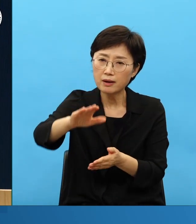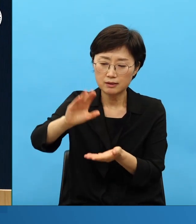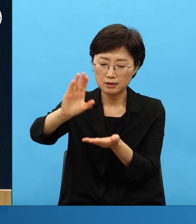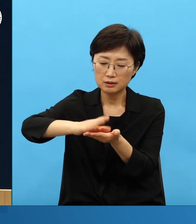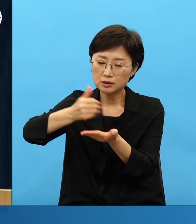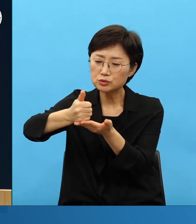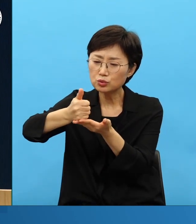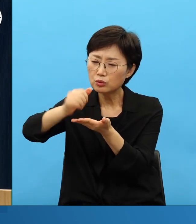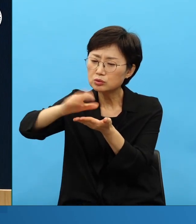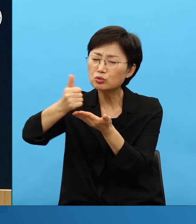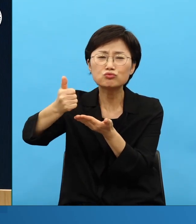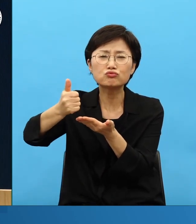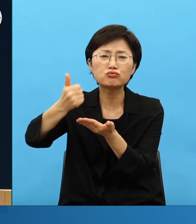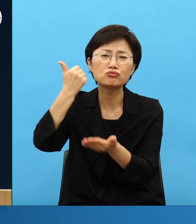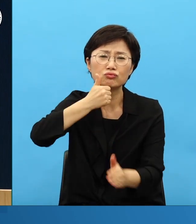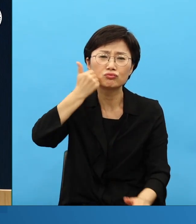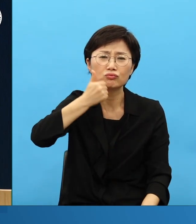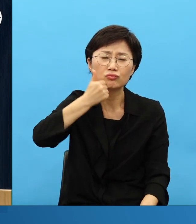Then who is the Christ?